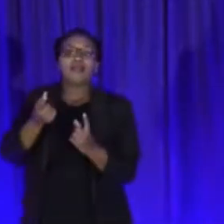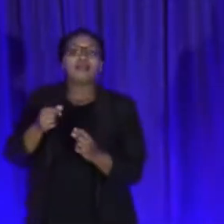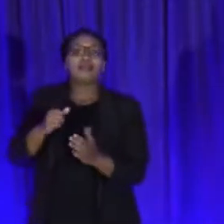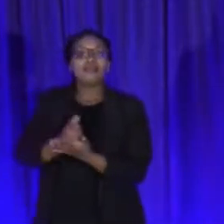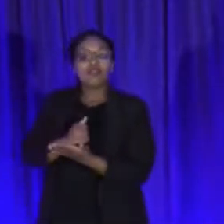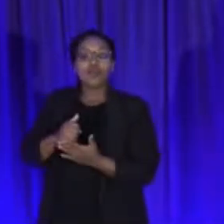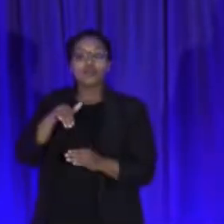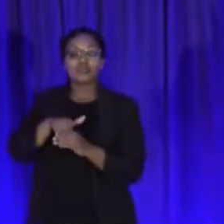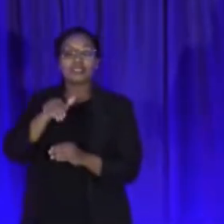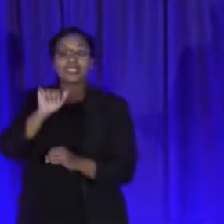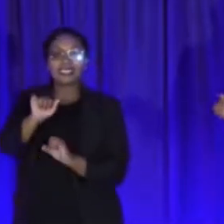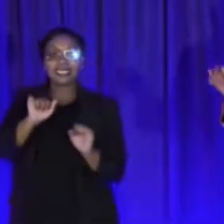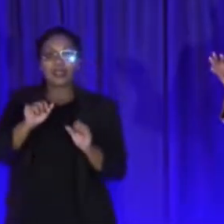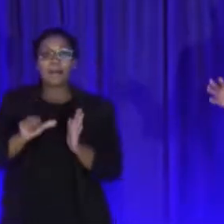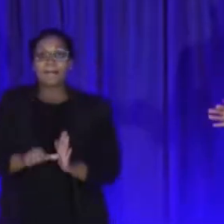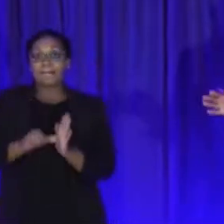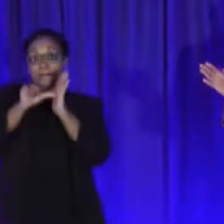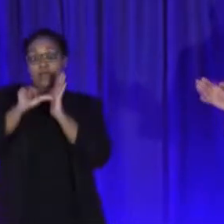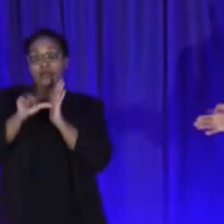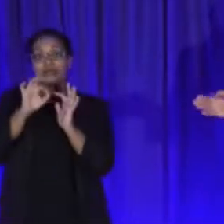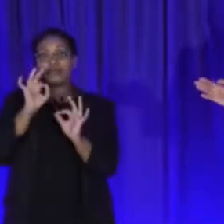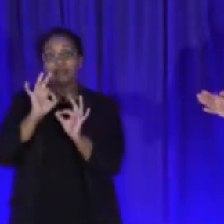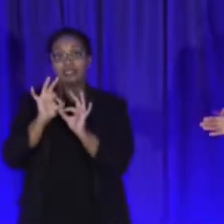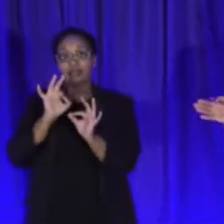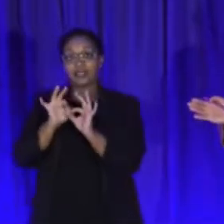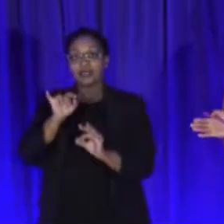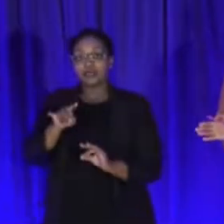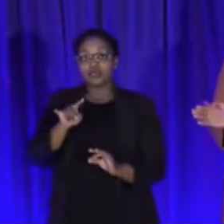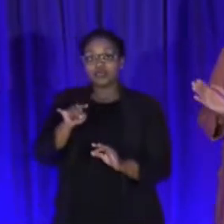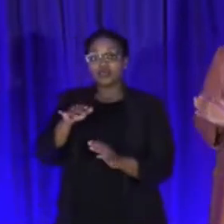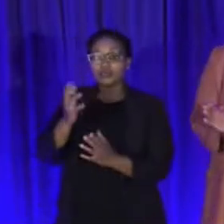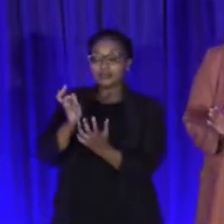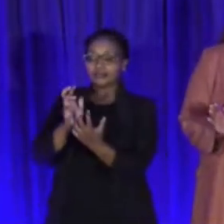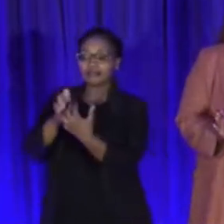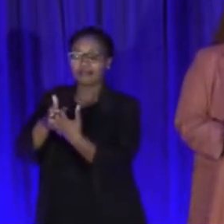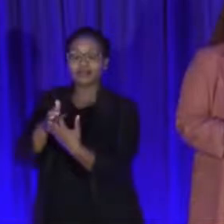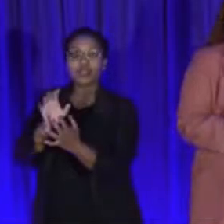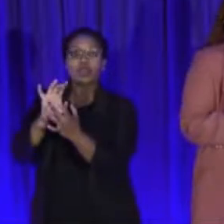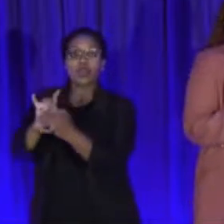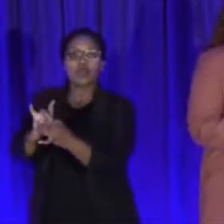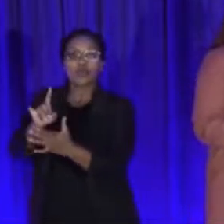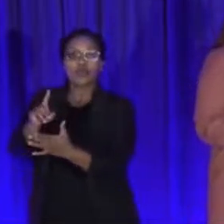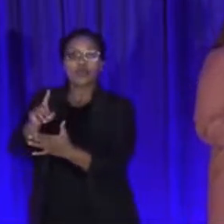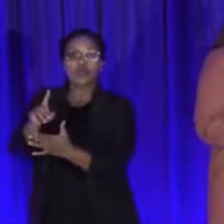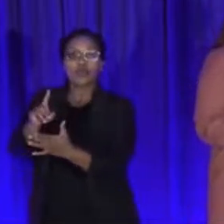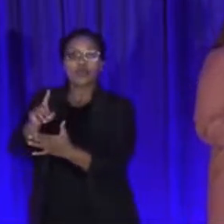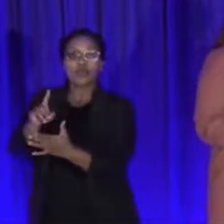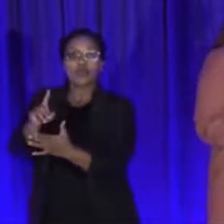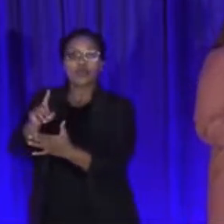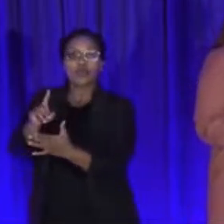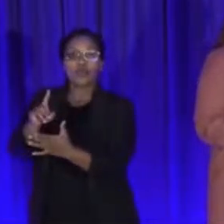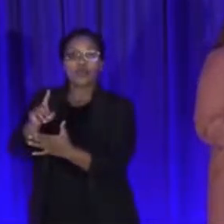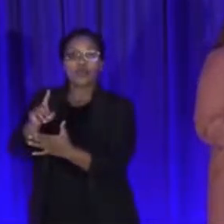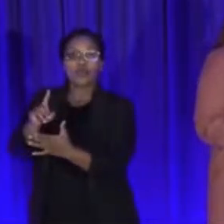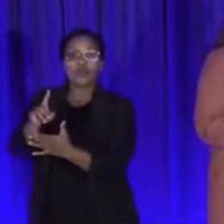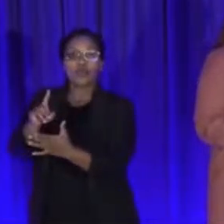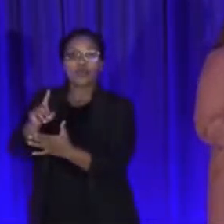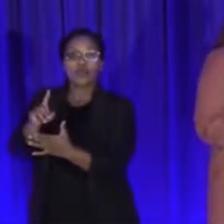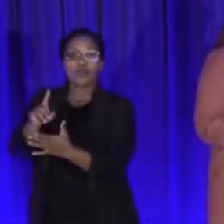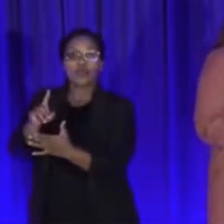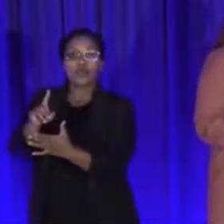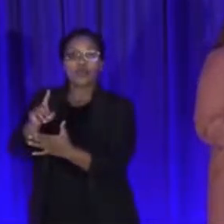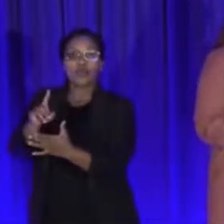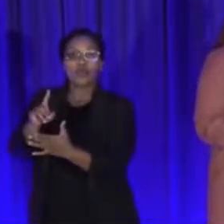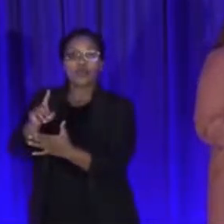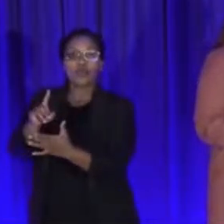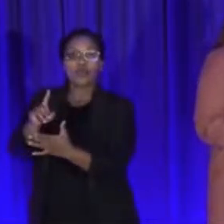very important, specifically to the place that you registered. So please do make sure that you have updated all of your details. And